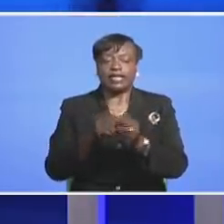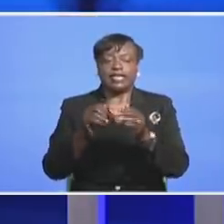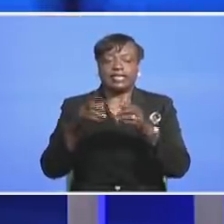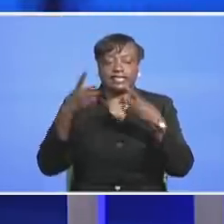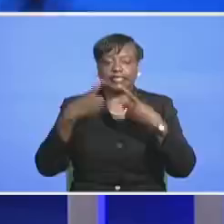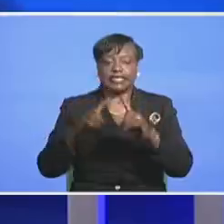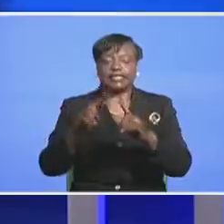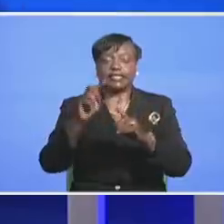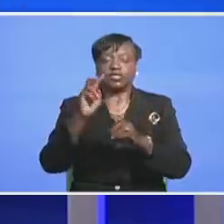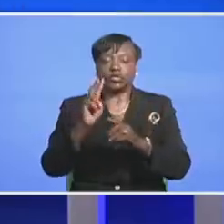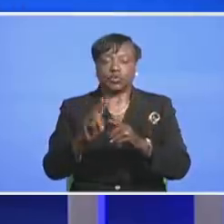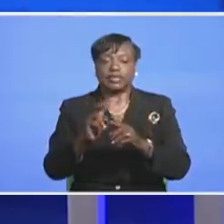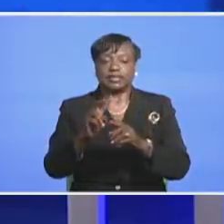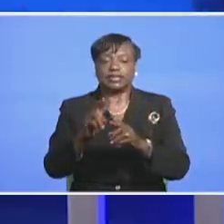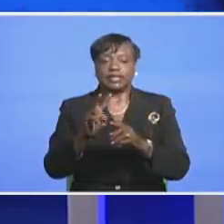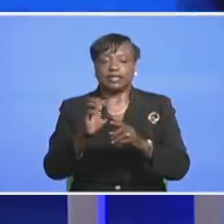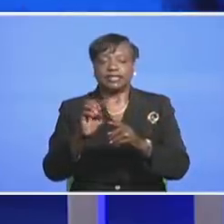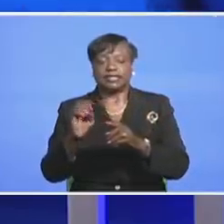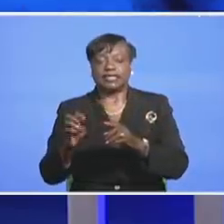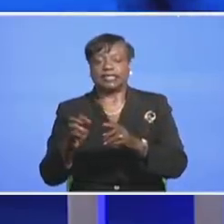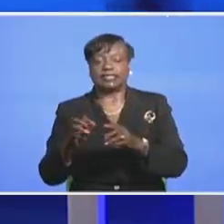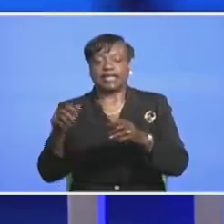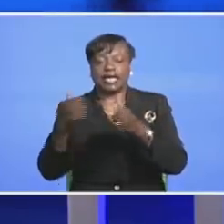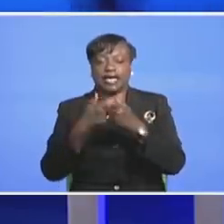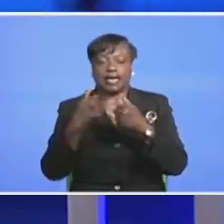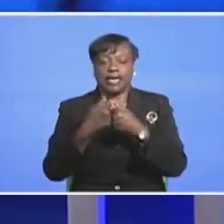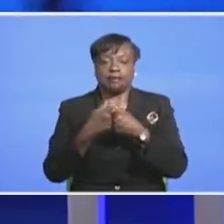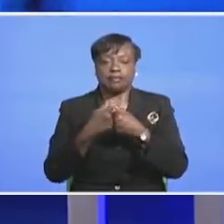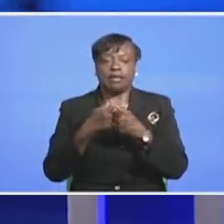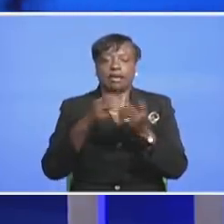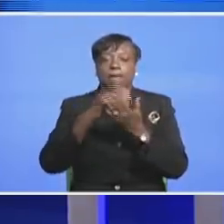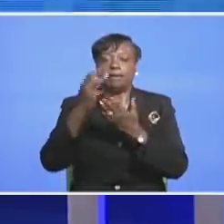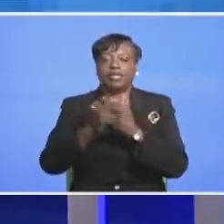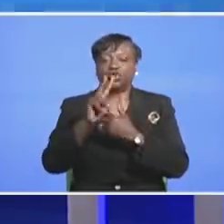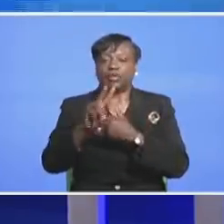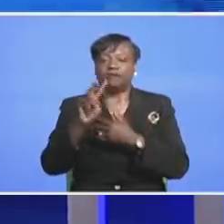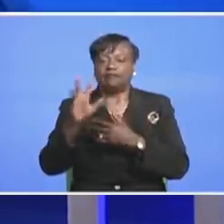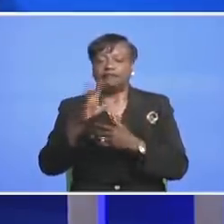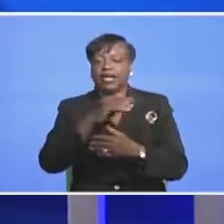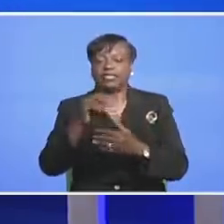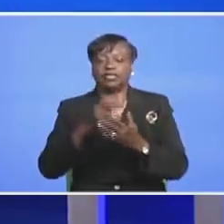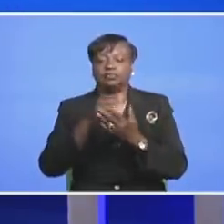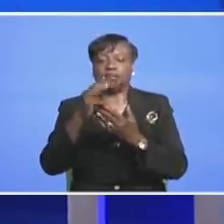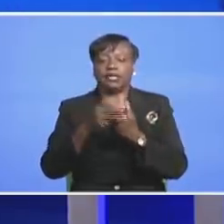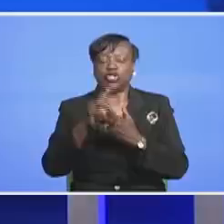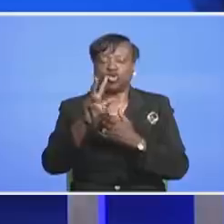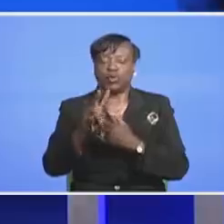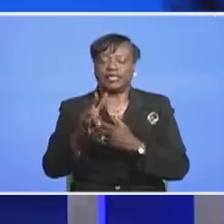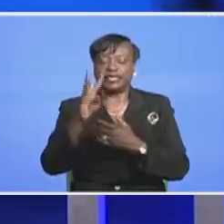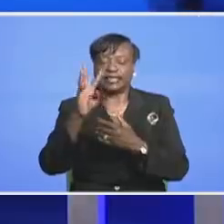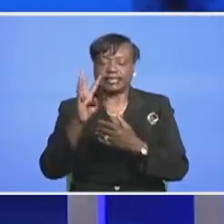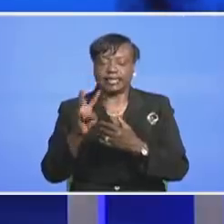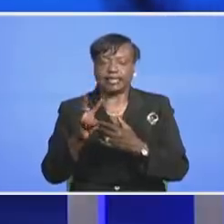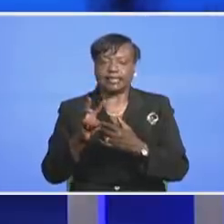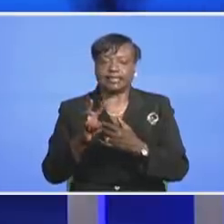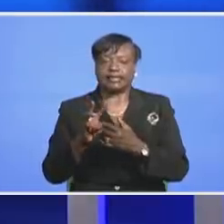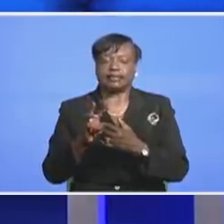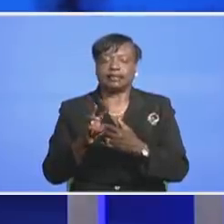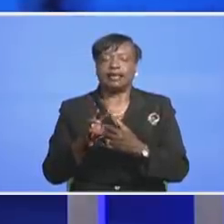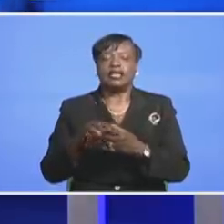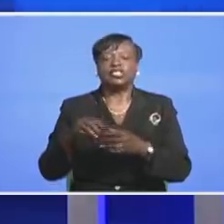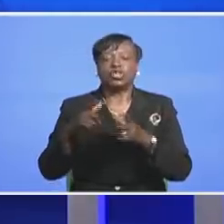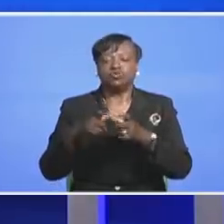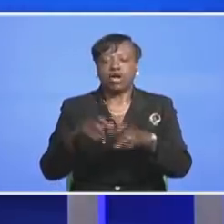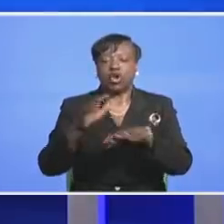Prefontaine Classic is set for May 25th and 26th. Miller-Weibo ran a new world record on Sunday at the Adidas